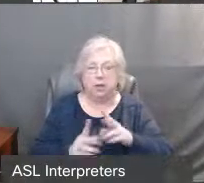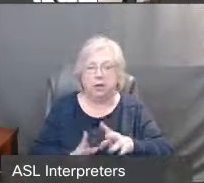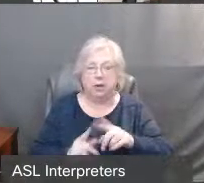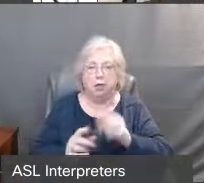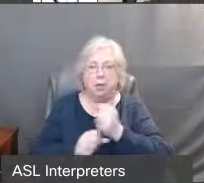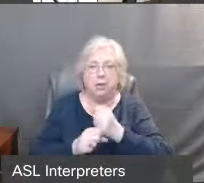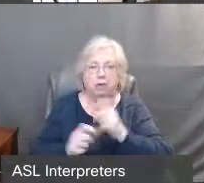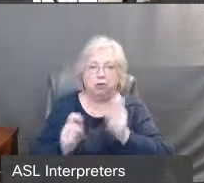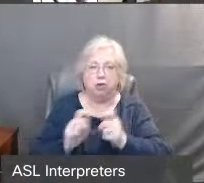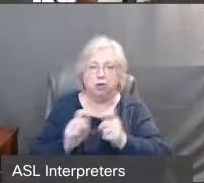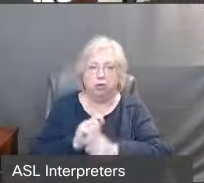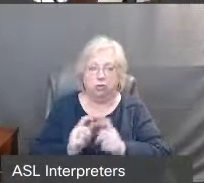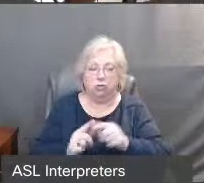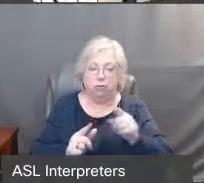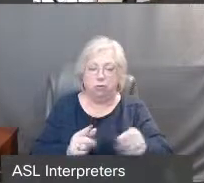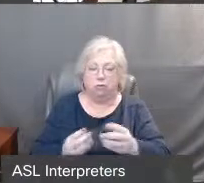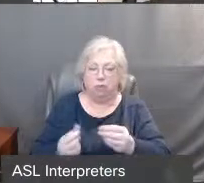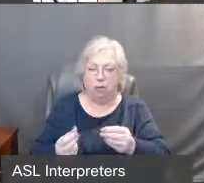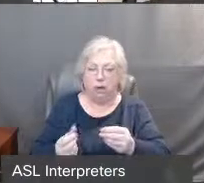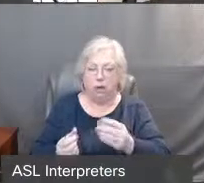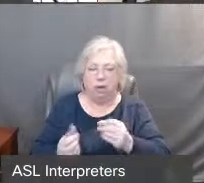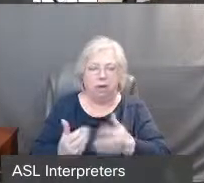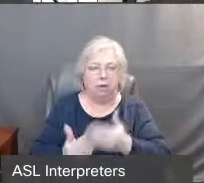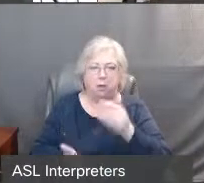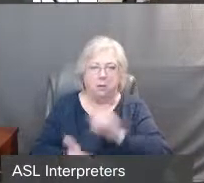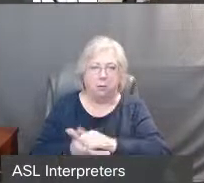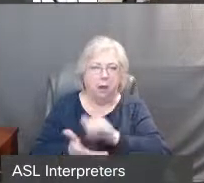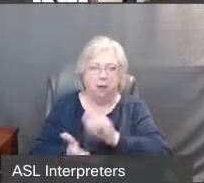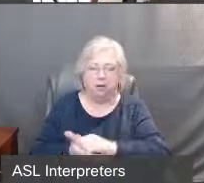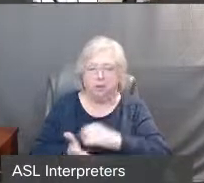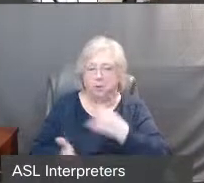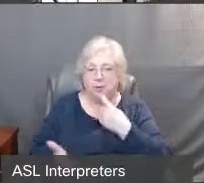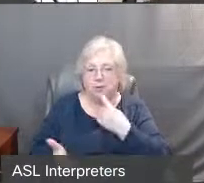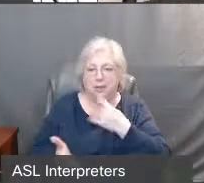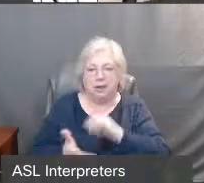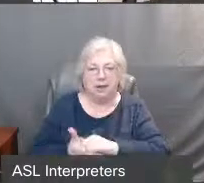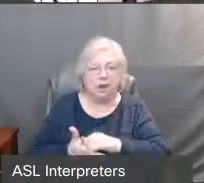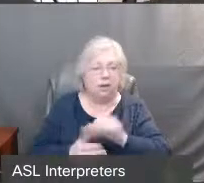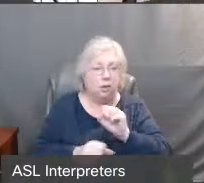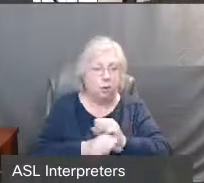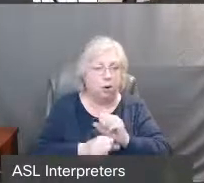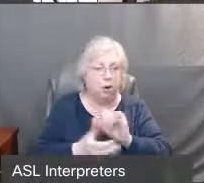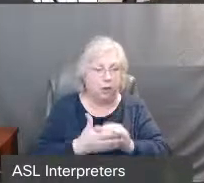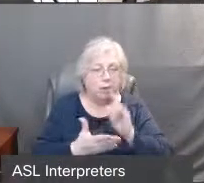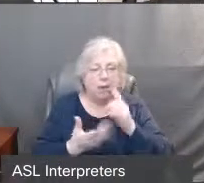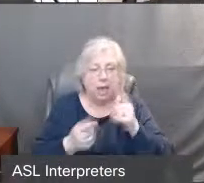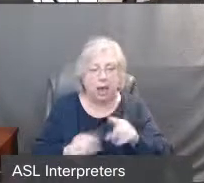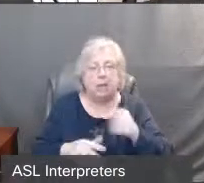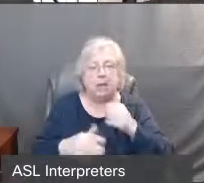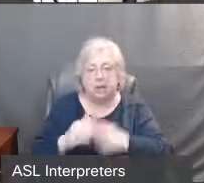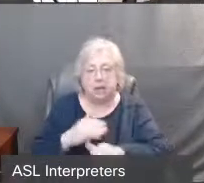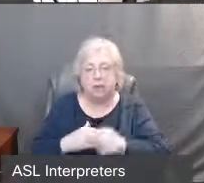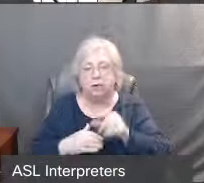property, and that it's almost impossible to say that the work that's going to be done under this